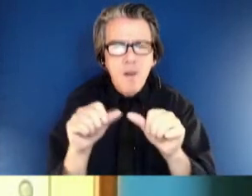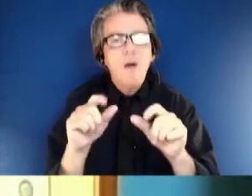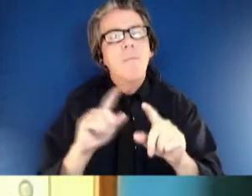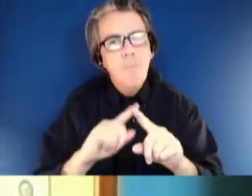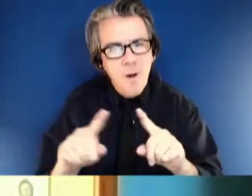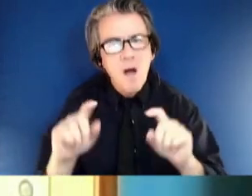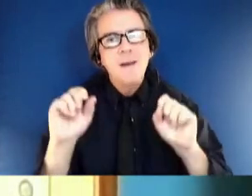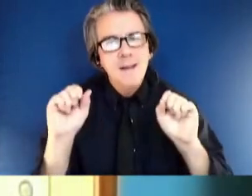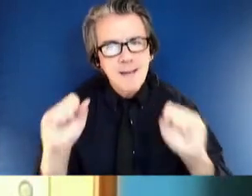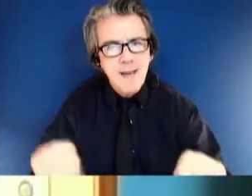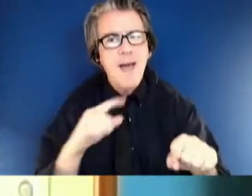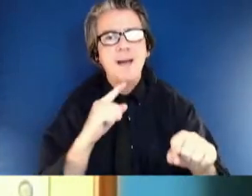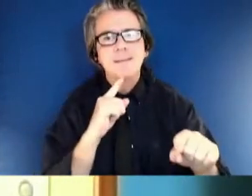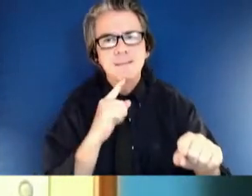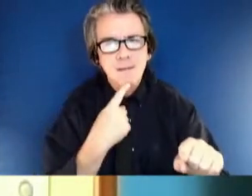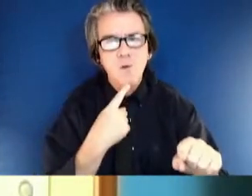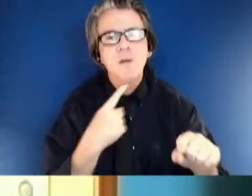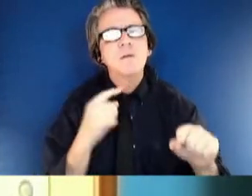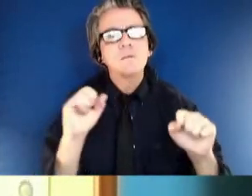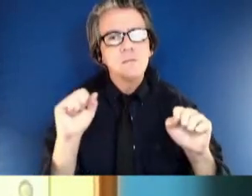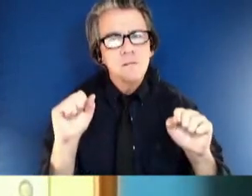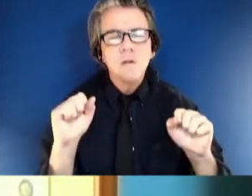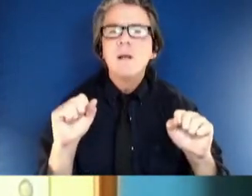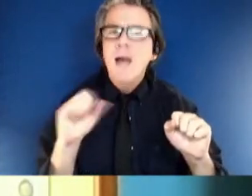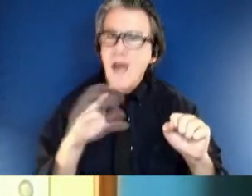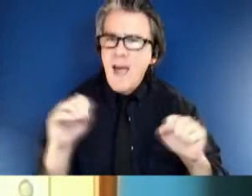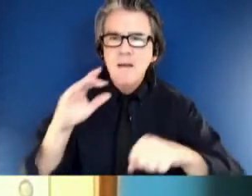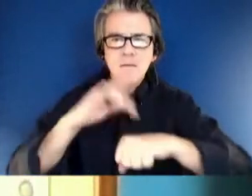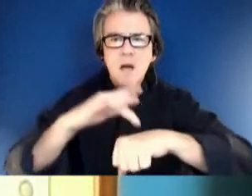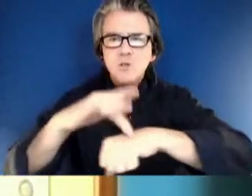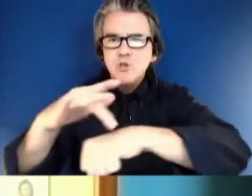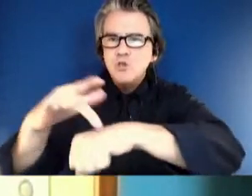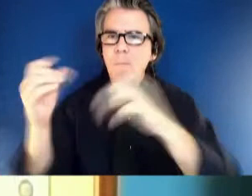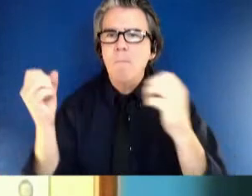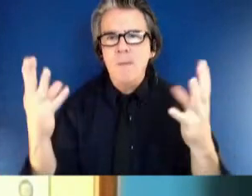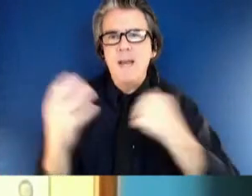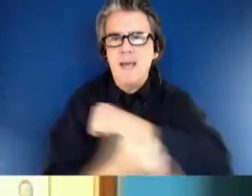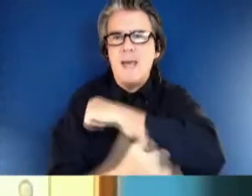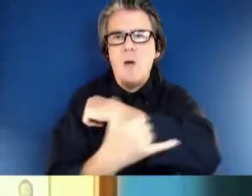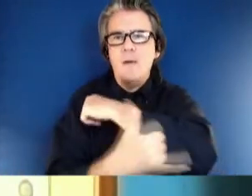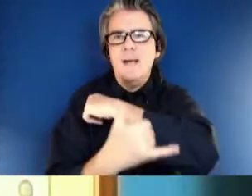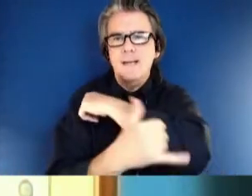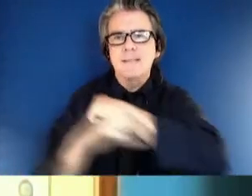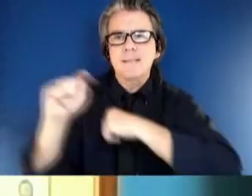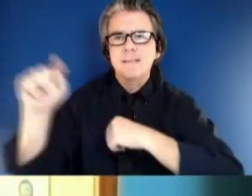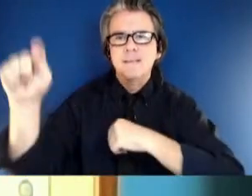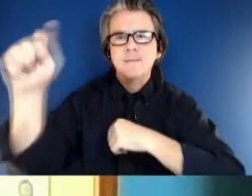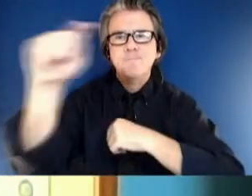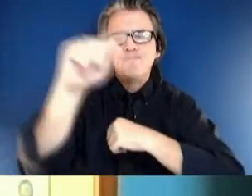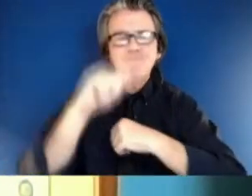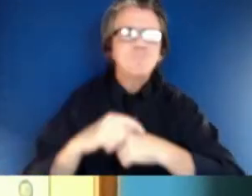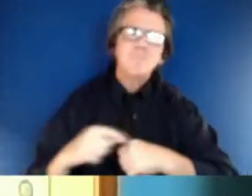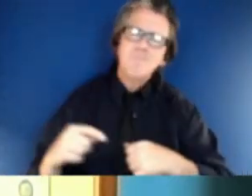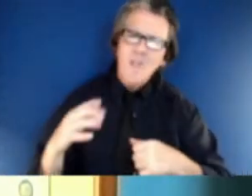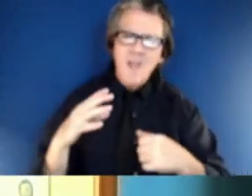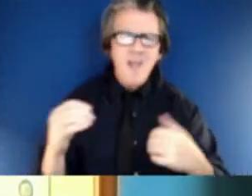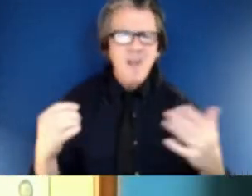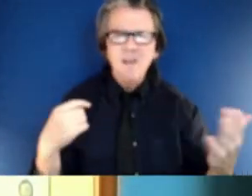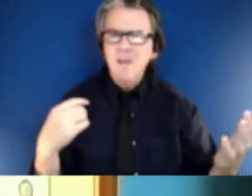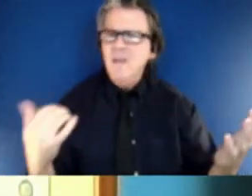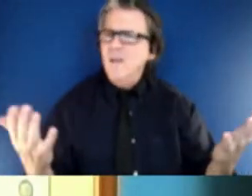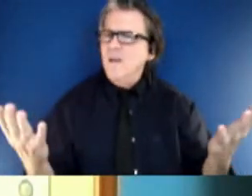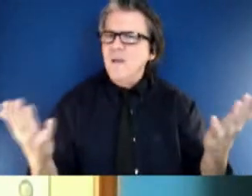a customer impact, it is affecting multiple areas with this event, and we're just